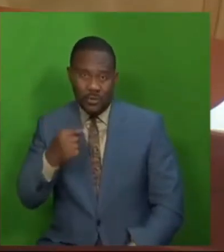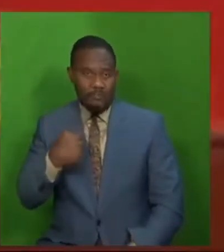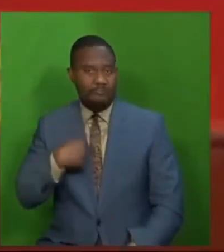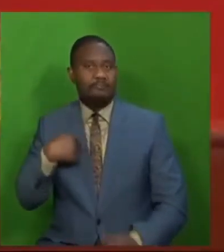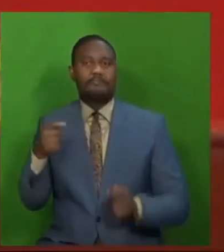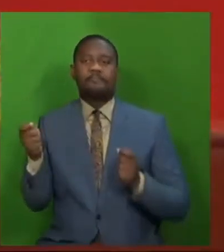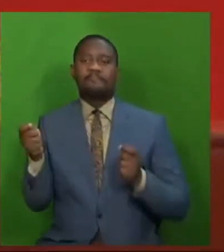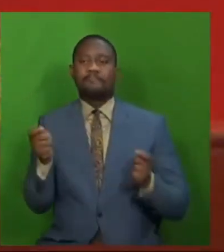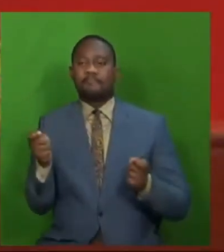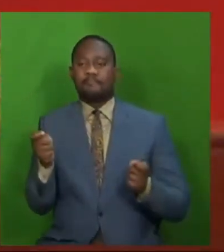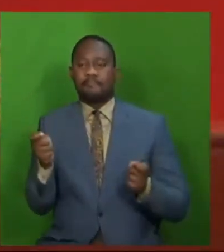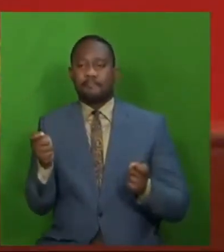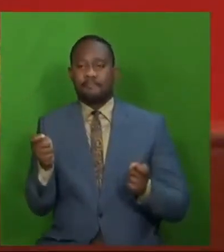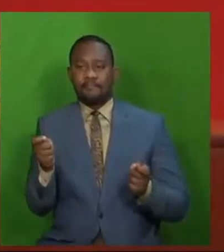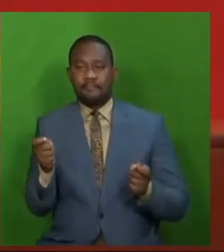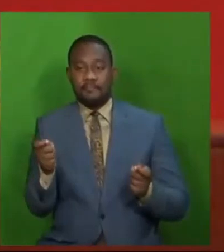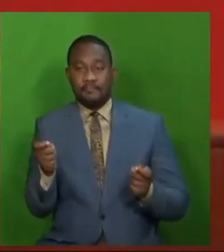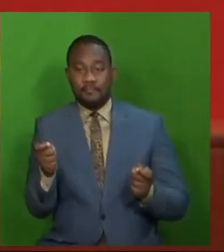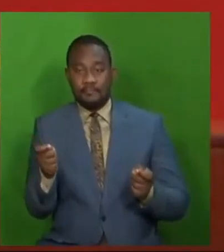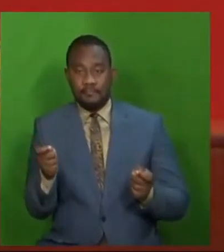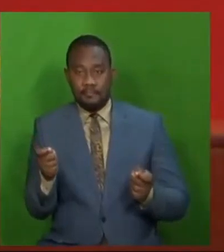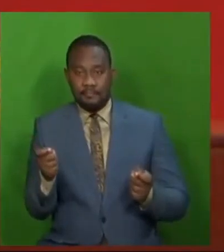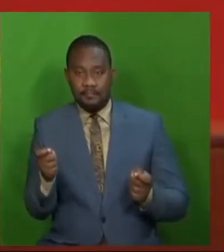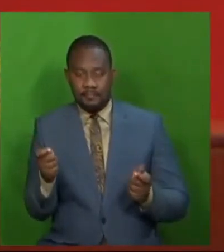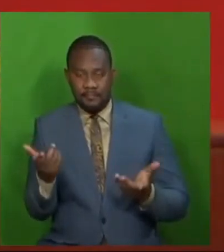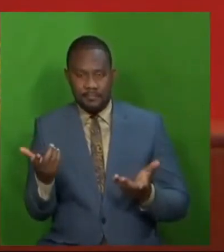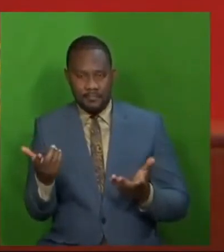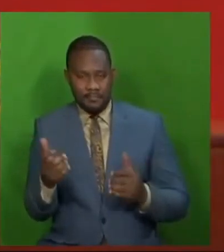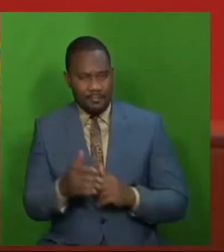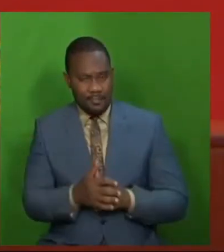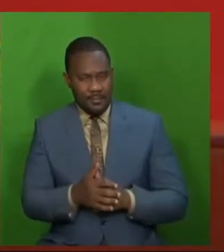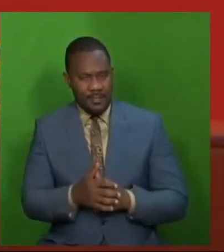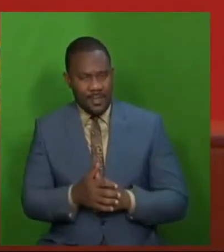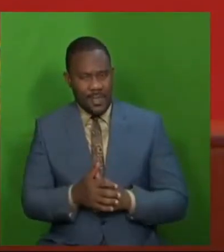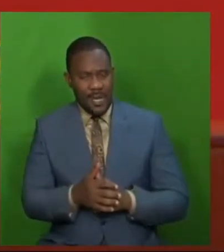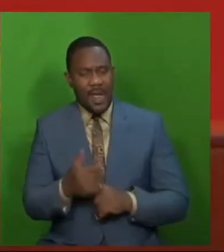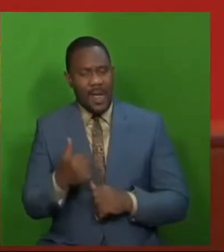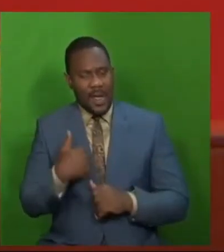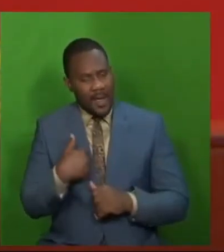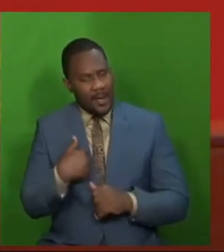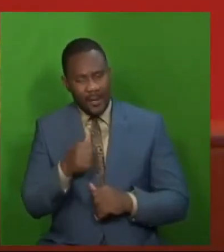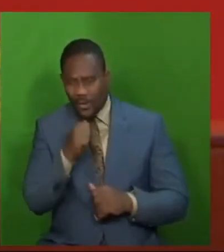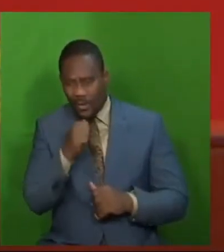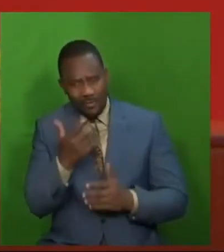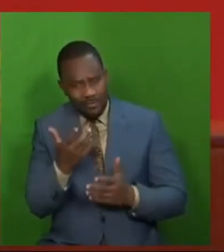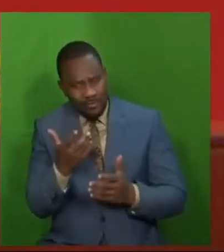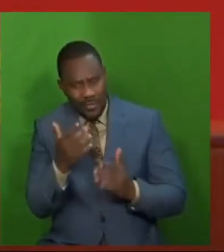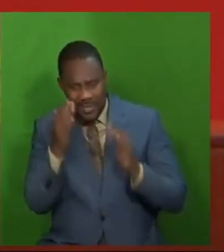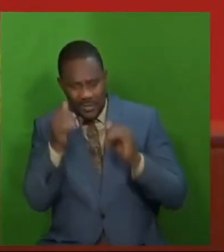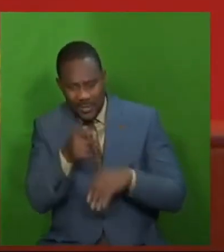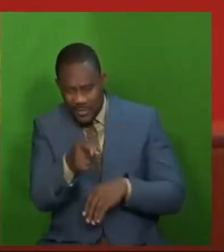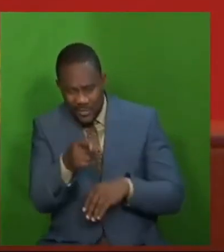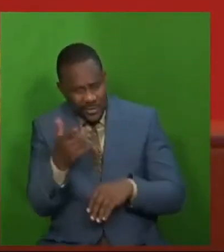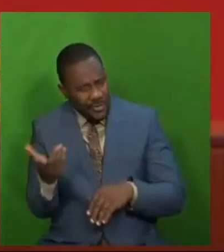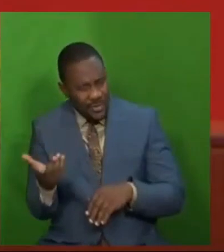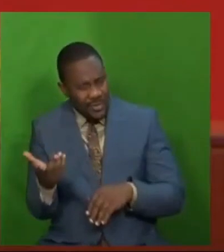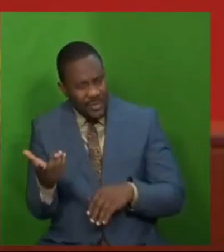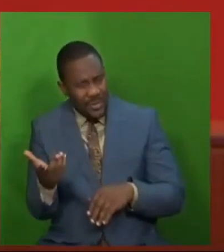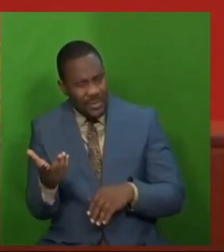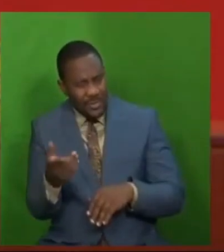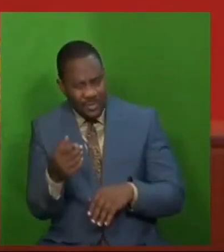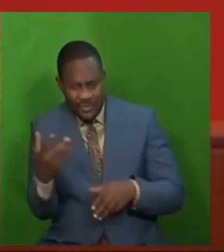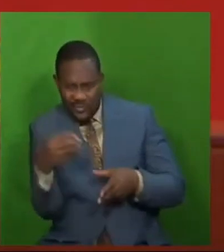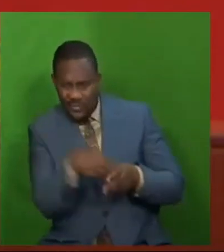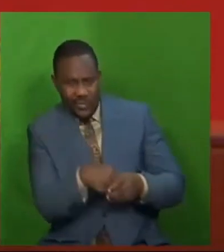So I was expecting you not to be tempted to rise because he had finished his 25